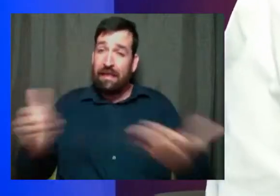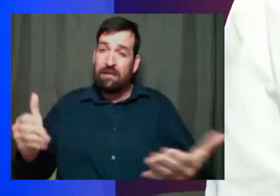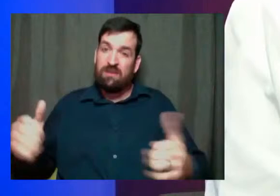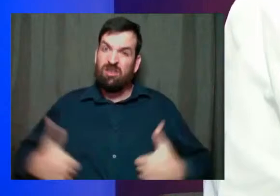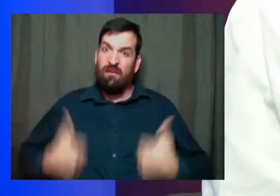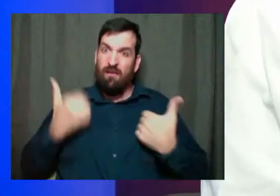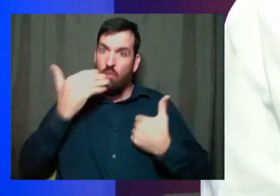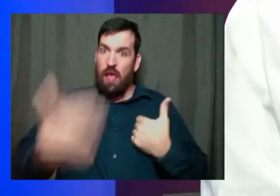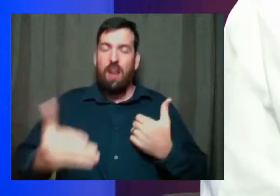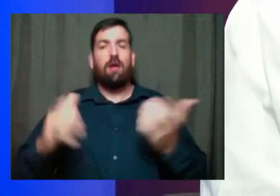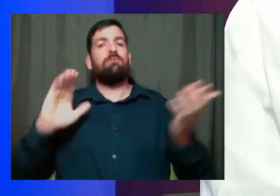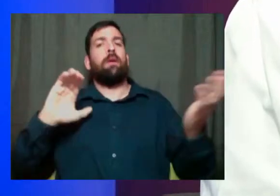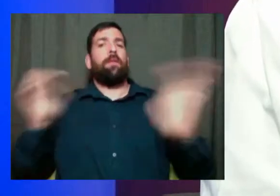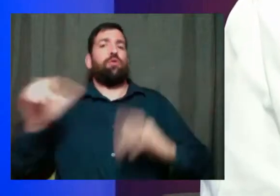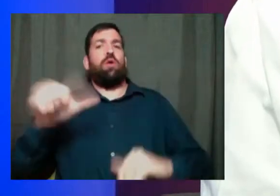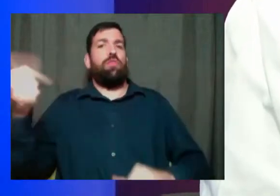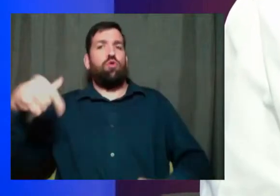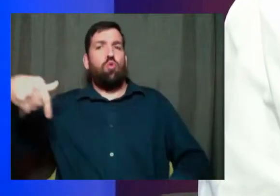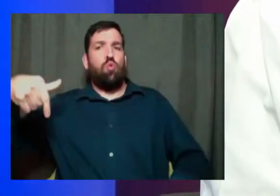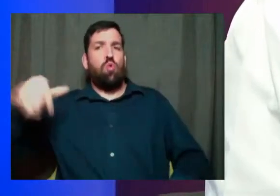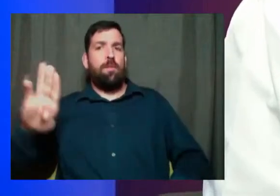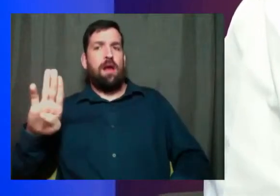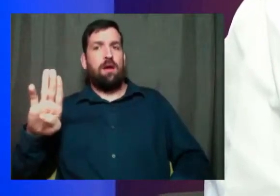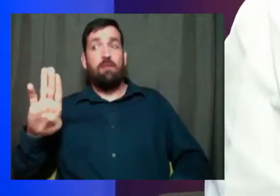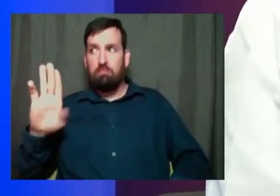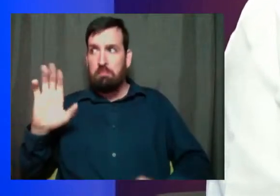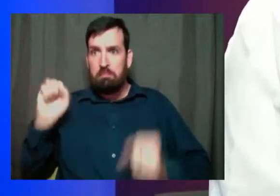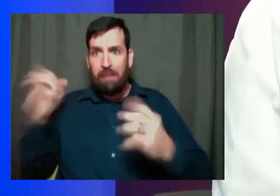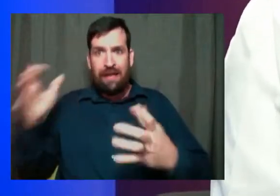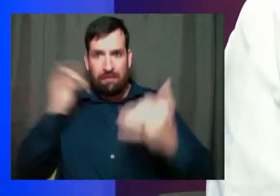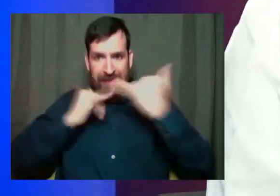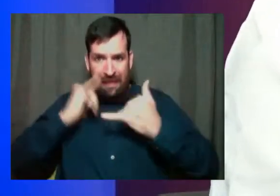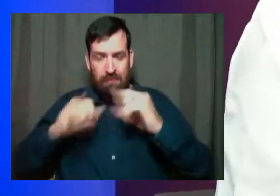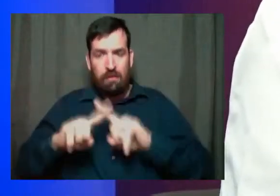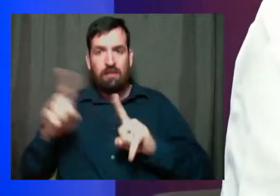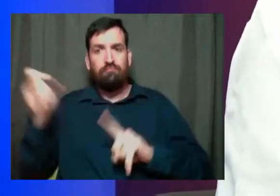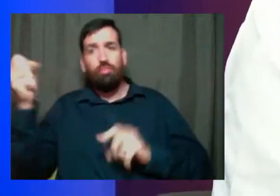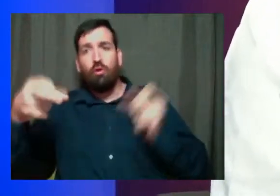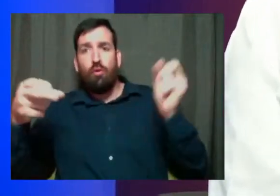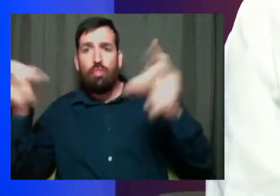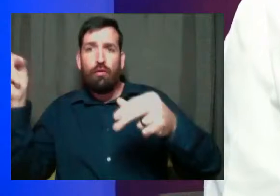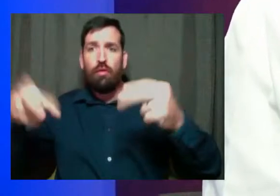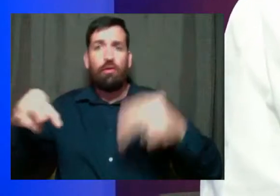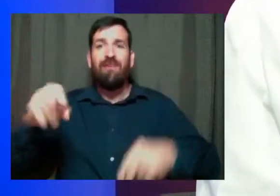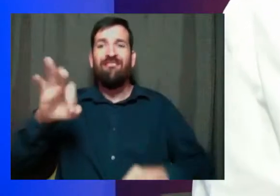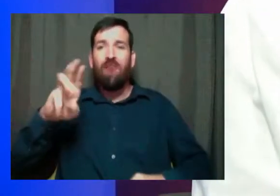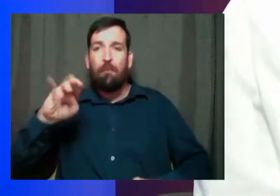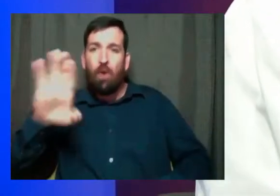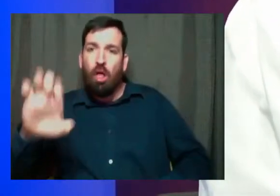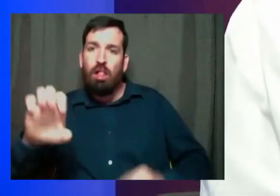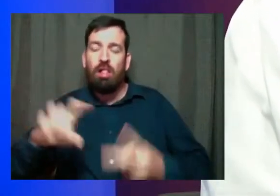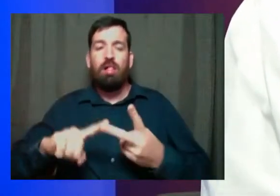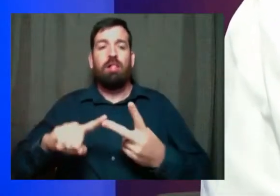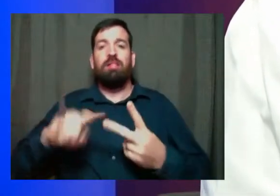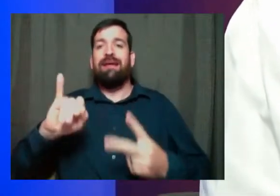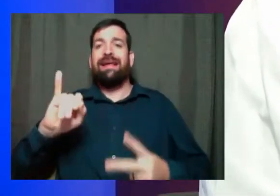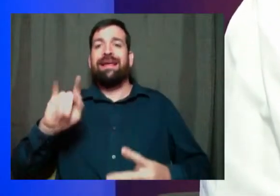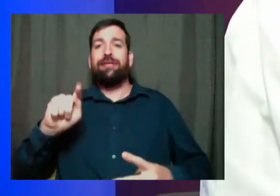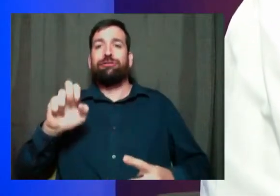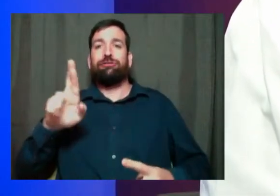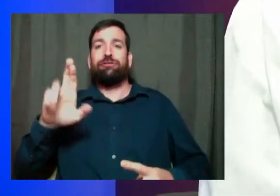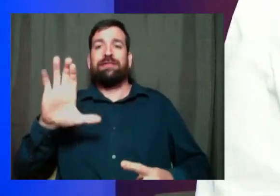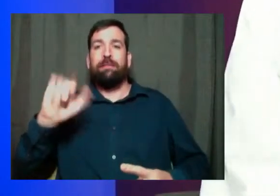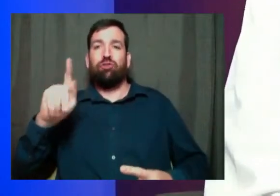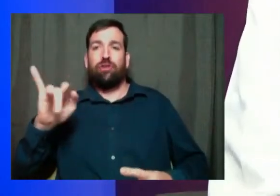quarterback, and you're like, they make a lot of mistakes, but they keep throwing a bunch of interceptions, they keep fumbling the ball, et cetera, terrible things happen. That's a quarterback who's not